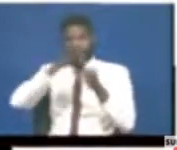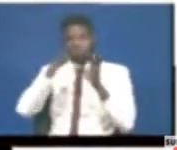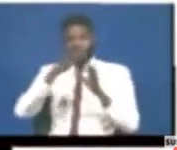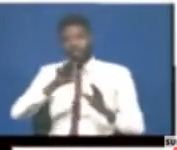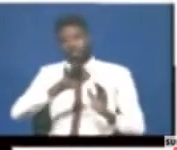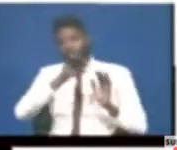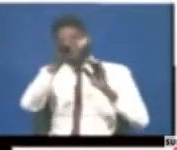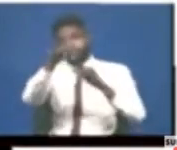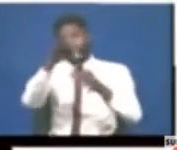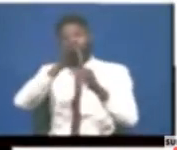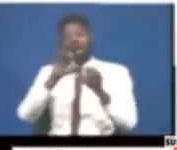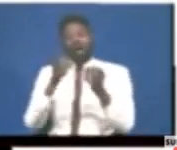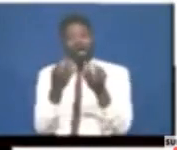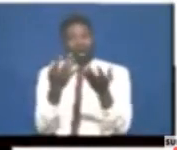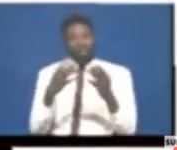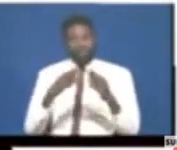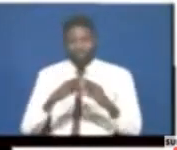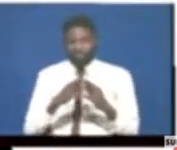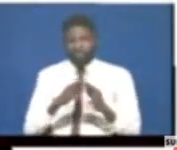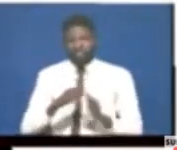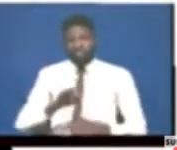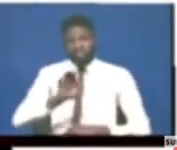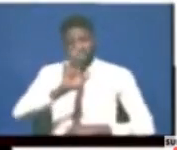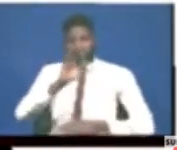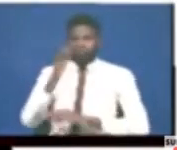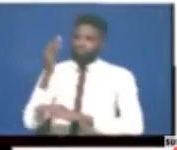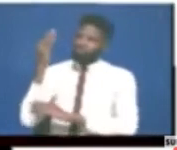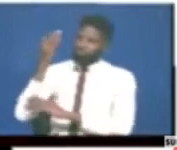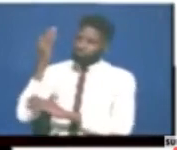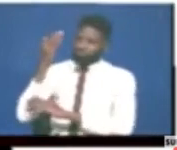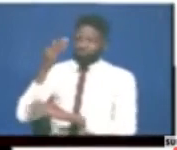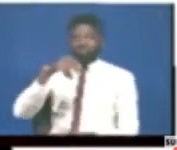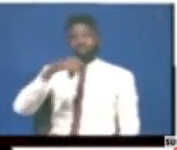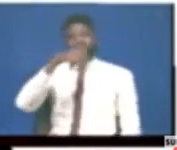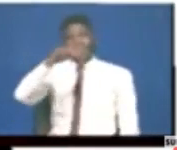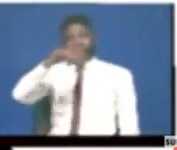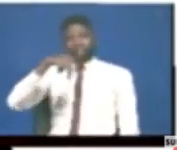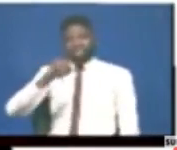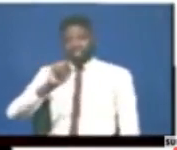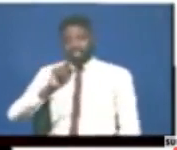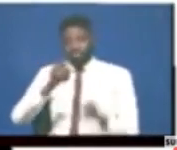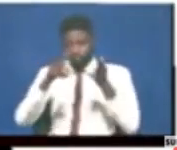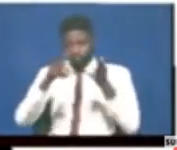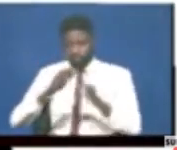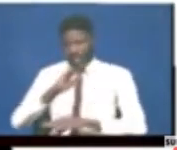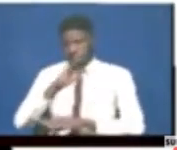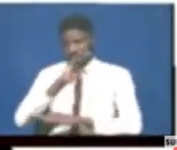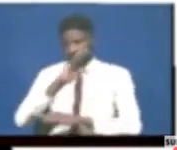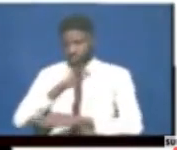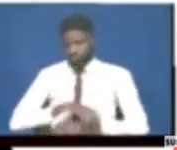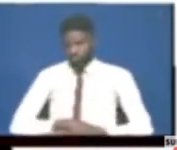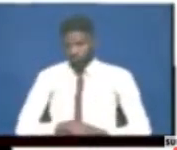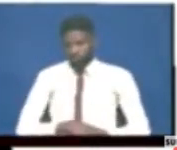According to your presentation on PowerPoint this afternoon, you said there